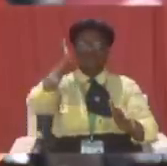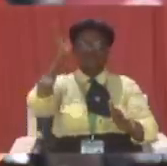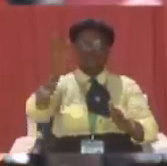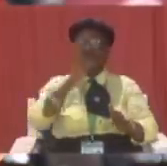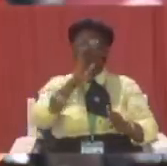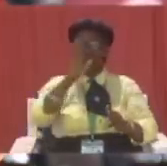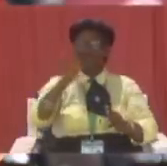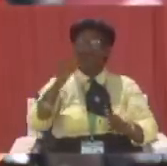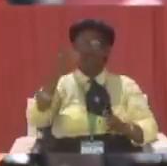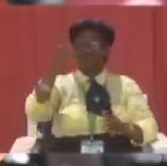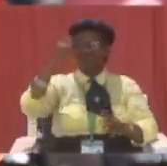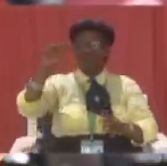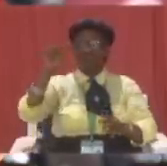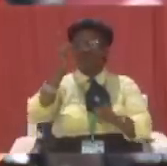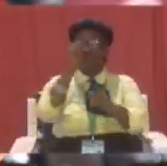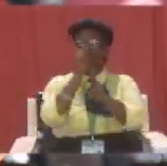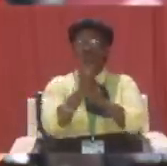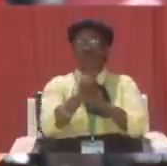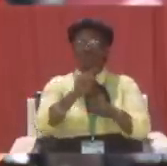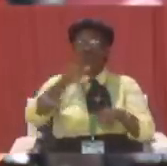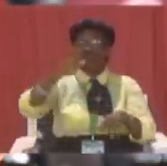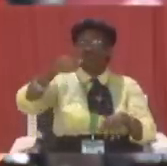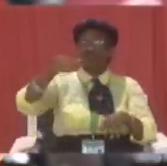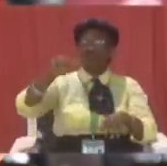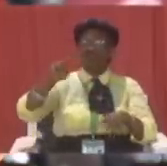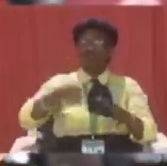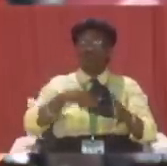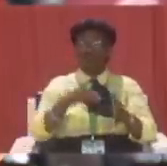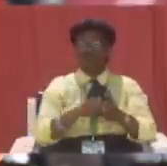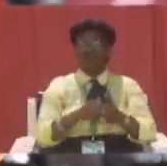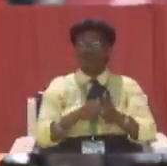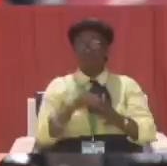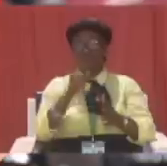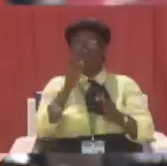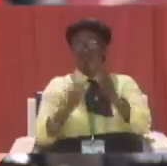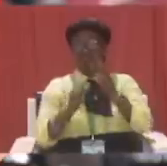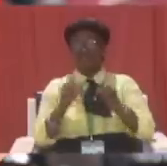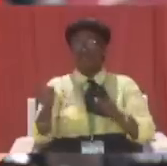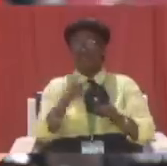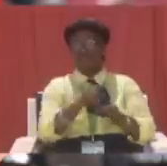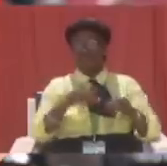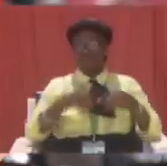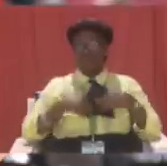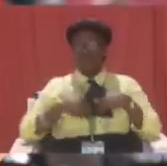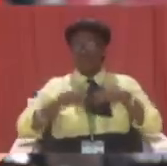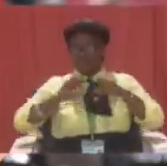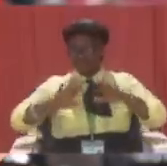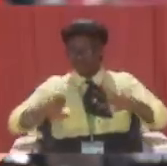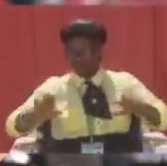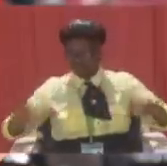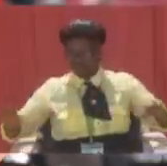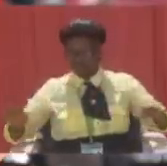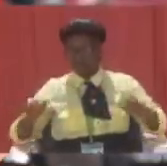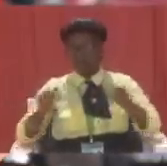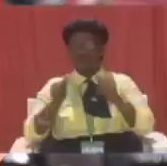If you have children with you, you do your